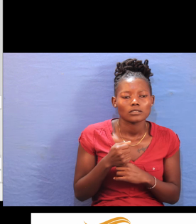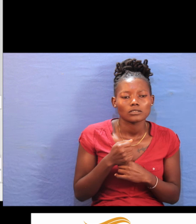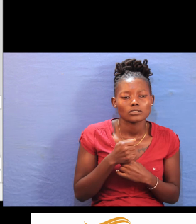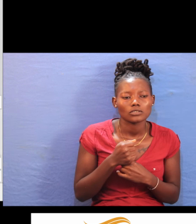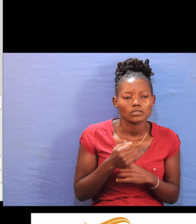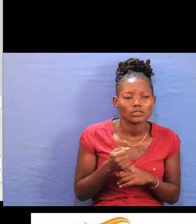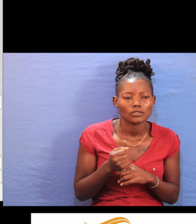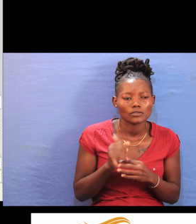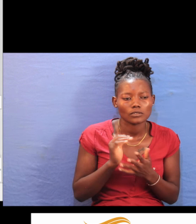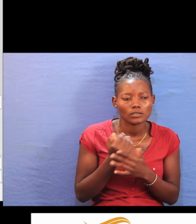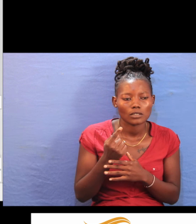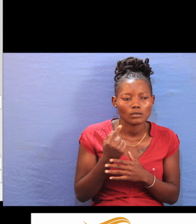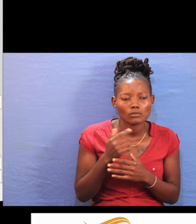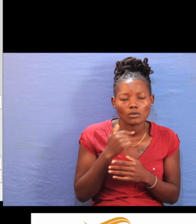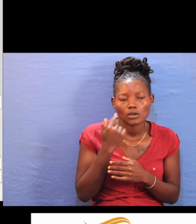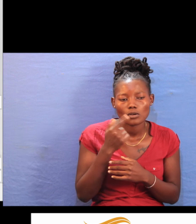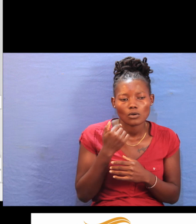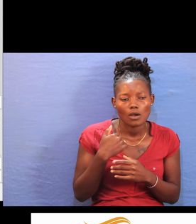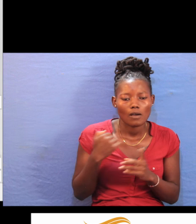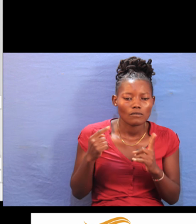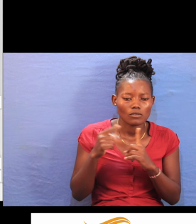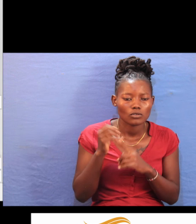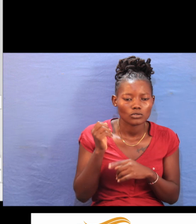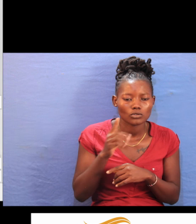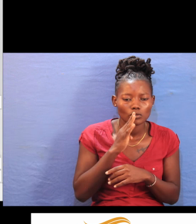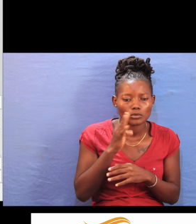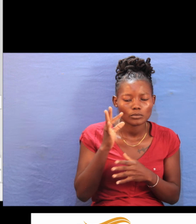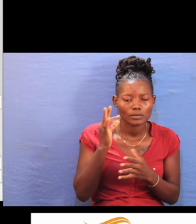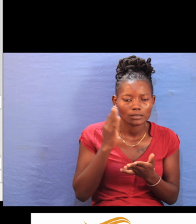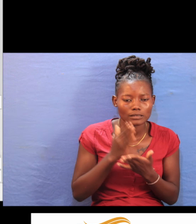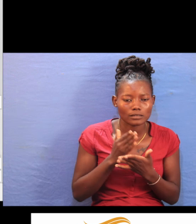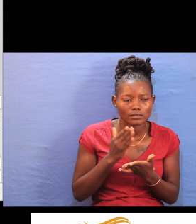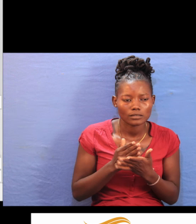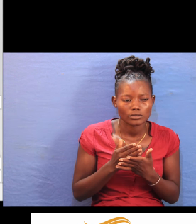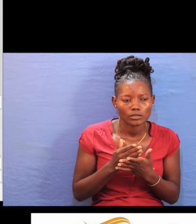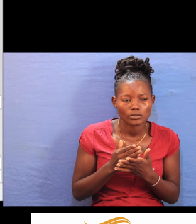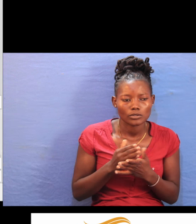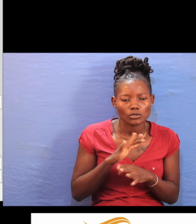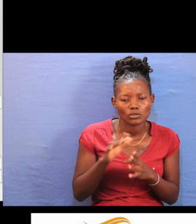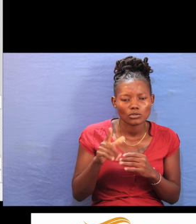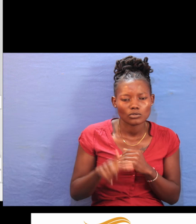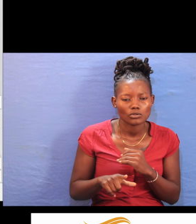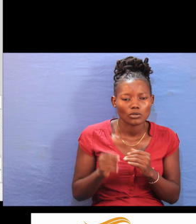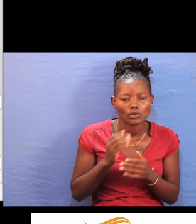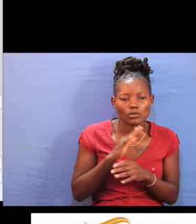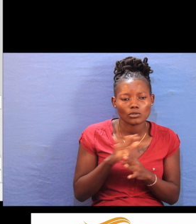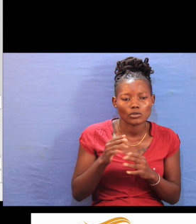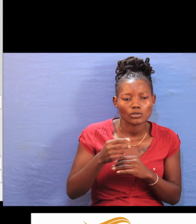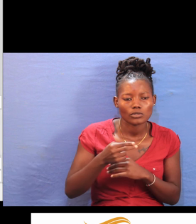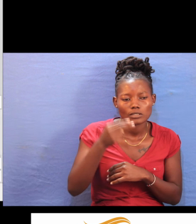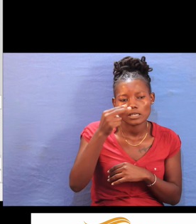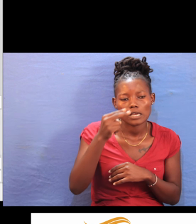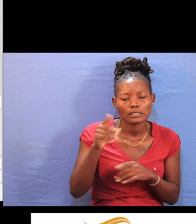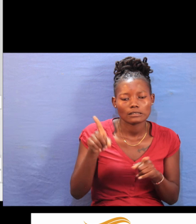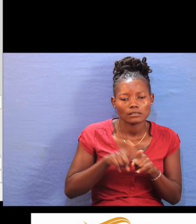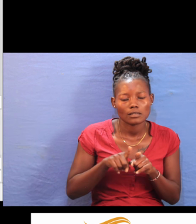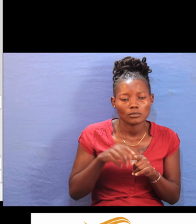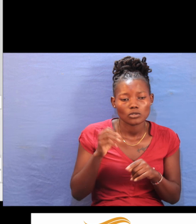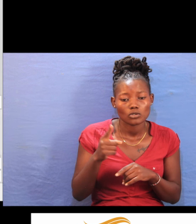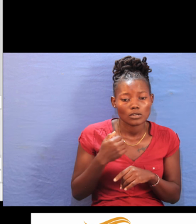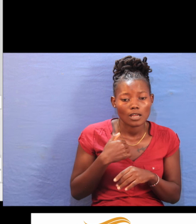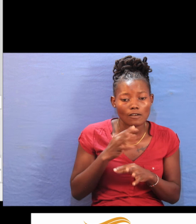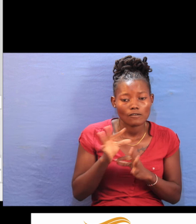measurable as far as goals go. Action oriented. Can't just sit back. You got to do something to